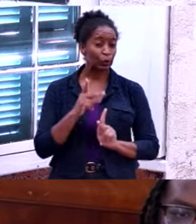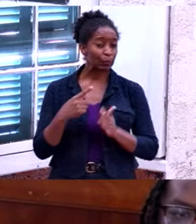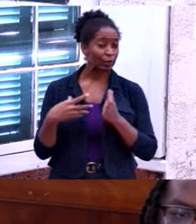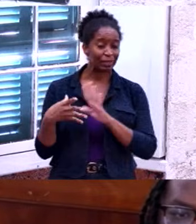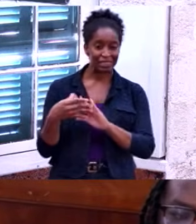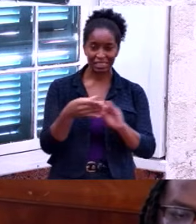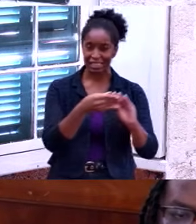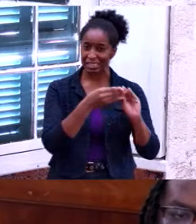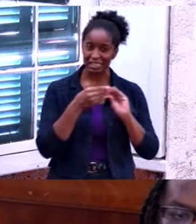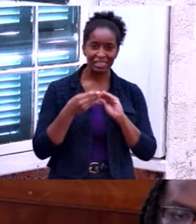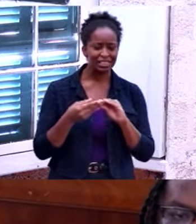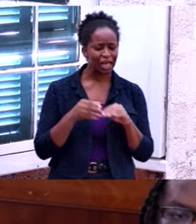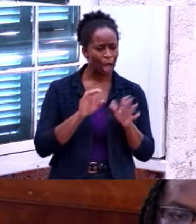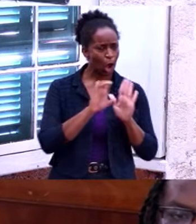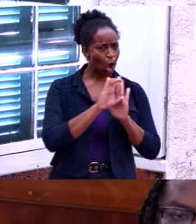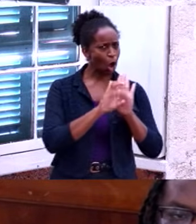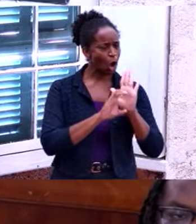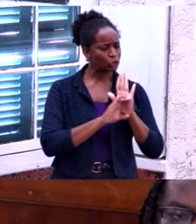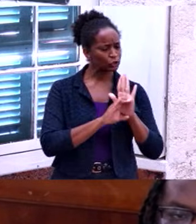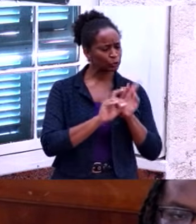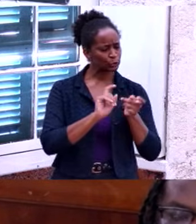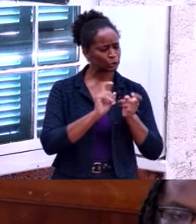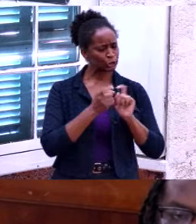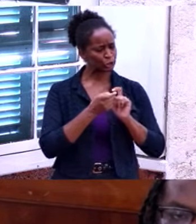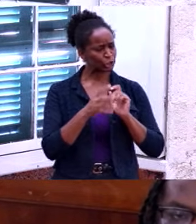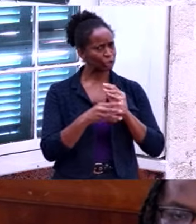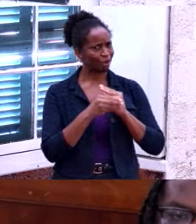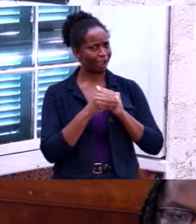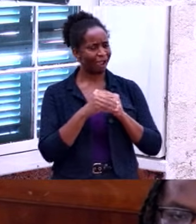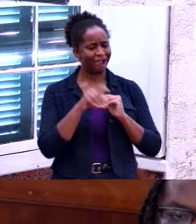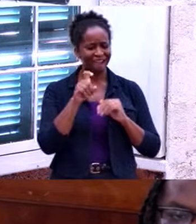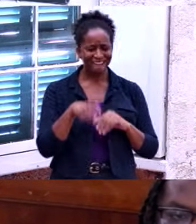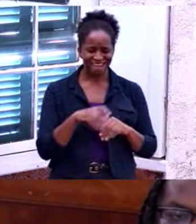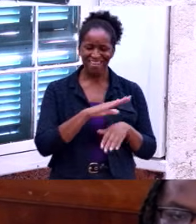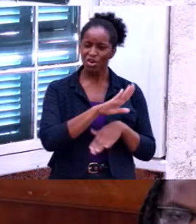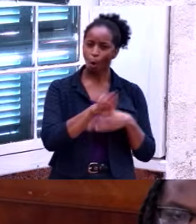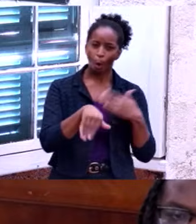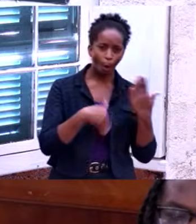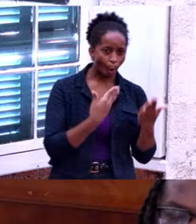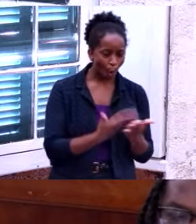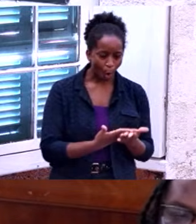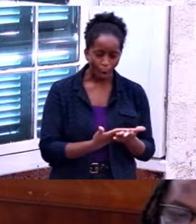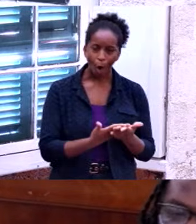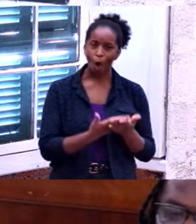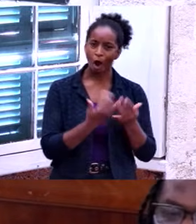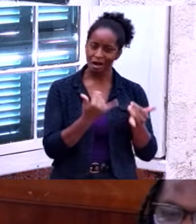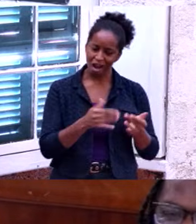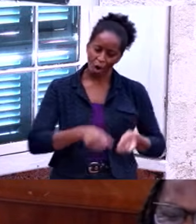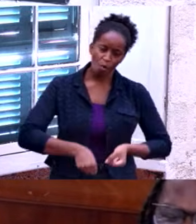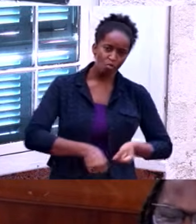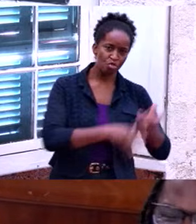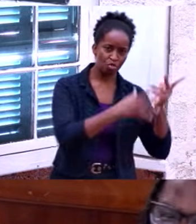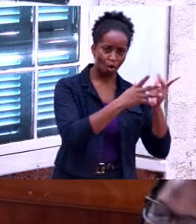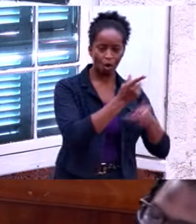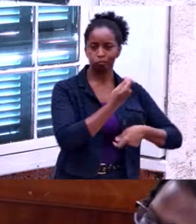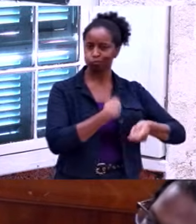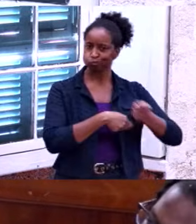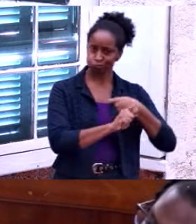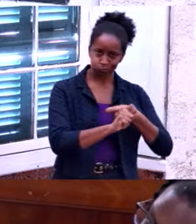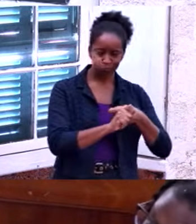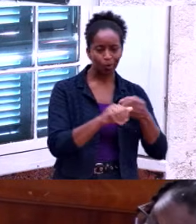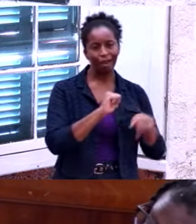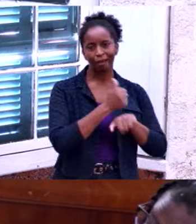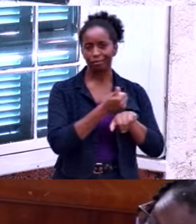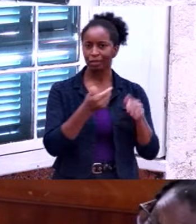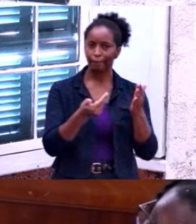is if there's wholesale reform. I don't understand where that comes from, but people watching too much CNN, because the American Constitution, where that theory comes